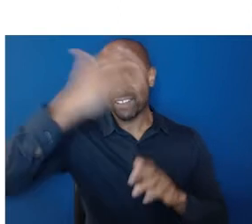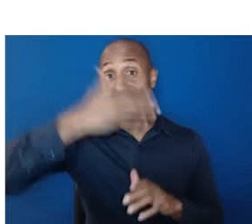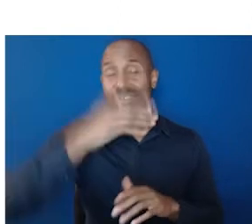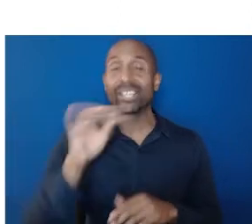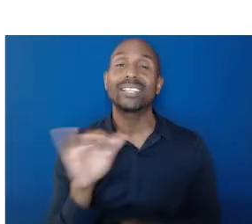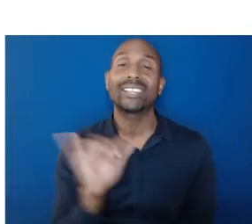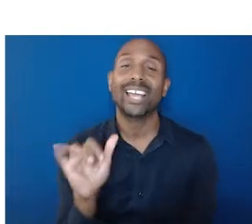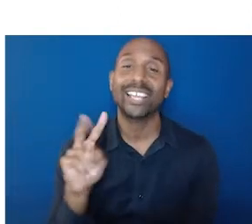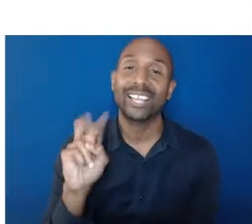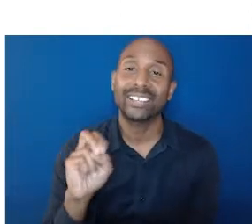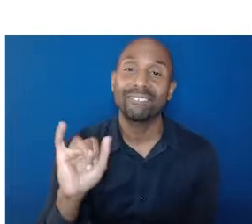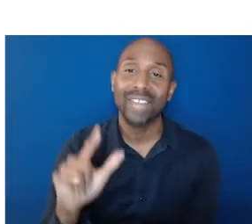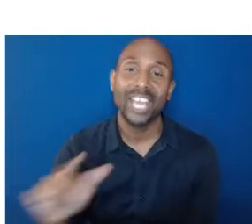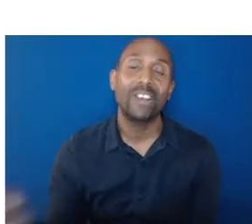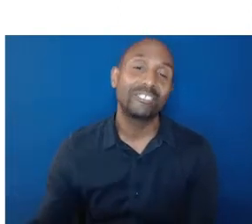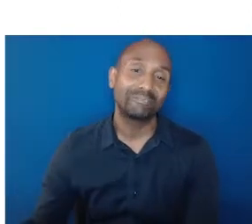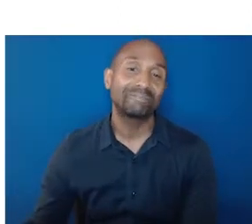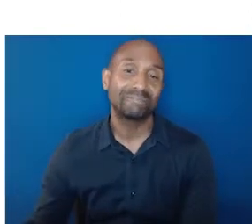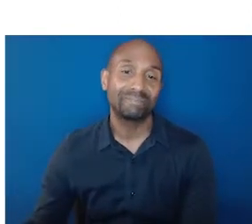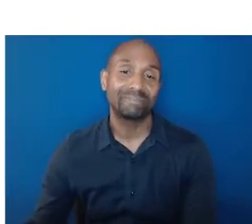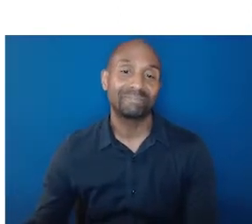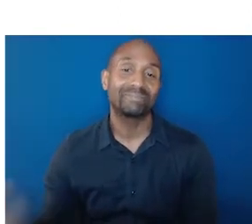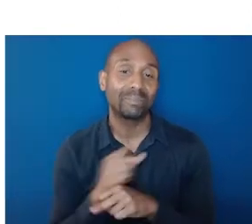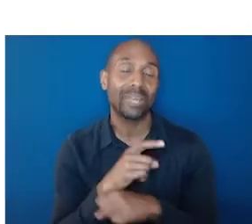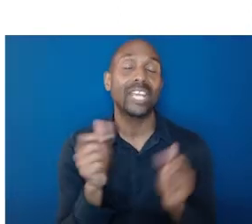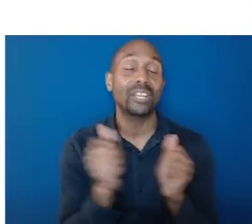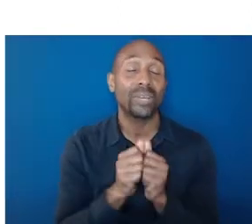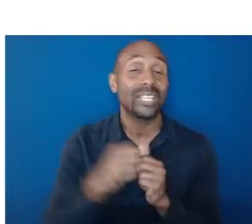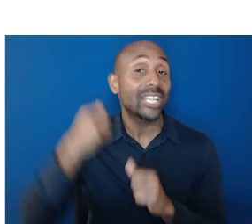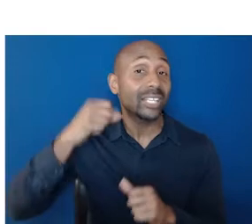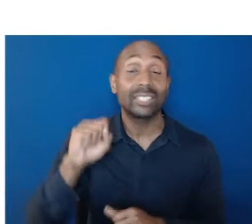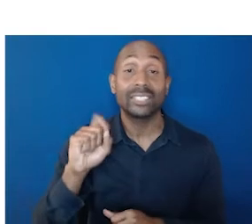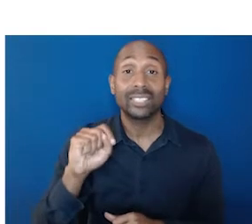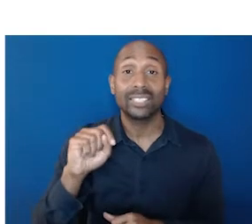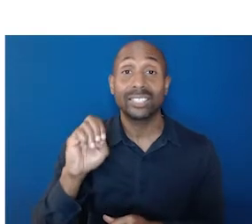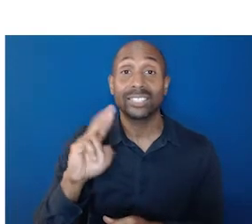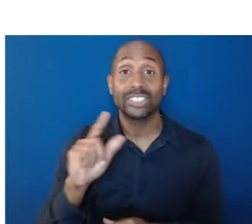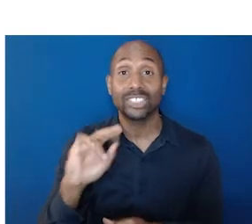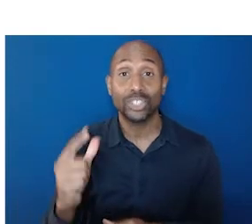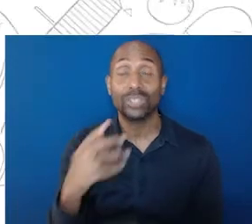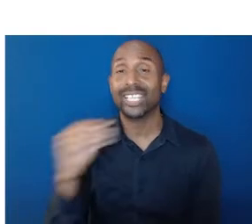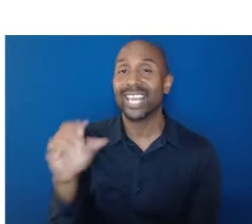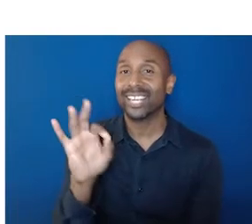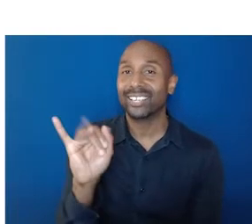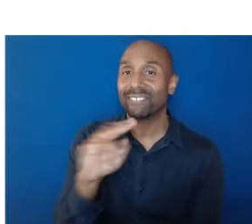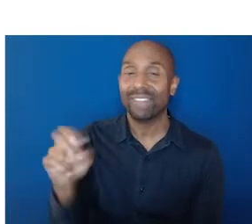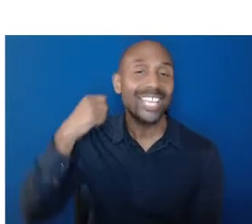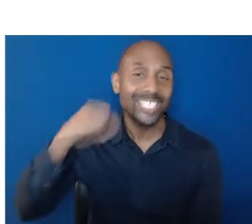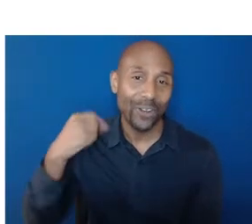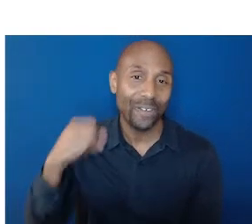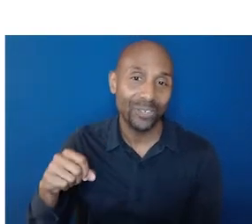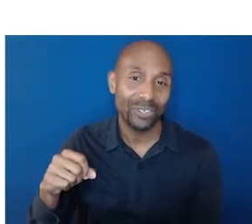in front, and it's created with sterling and fine silver. That's beautiful. So